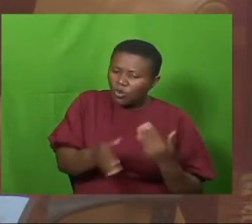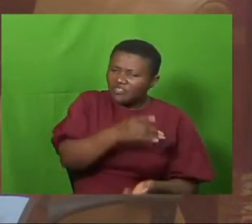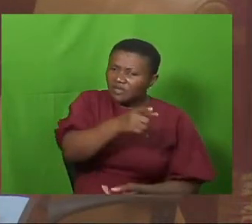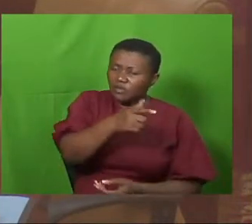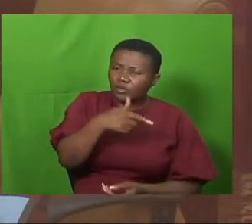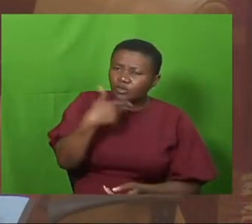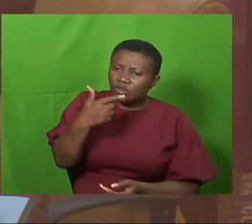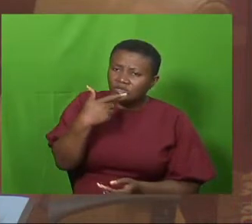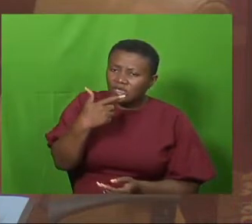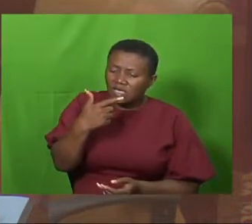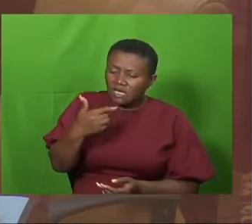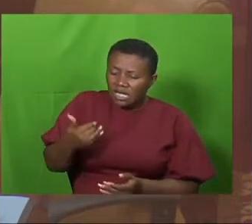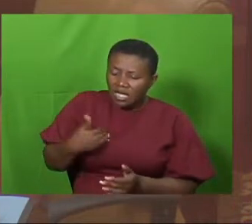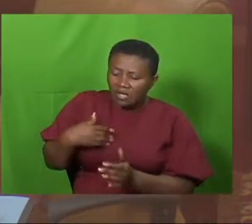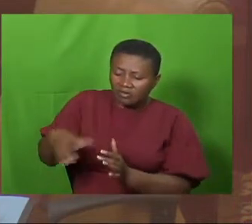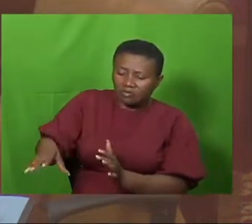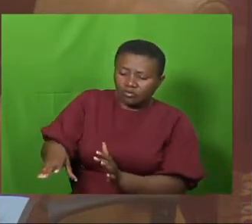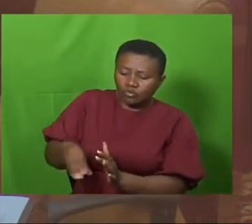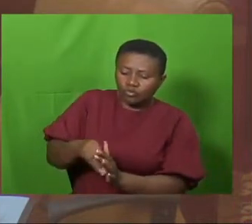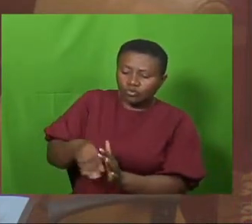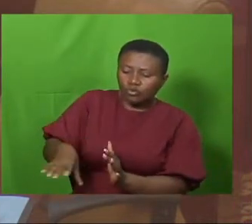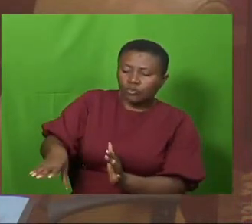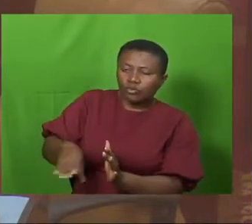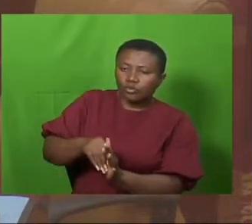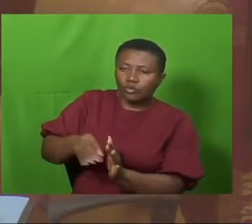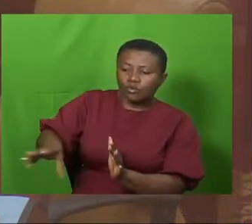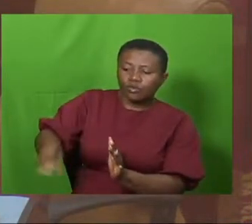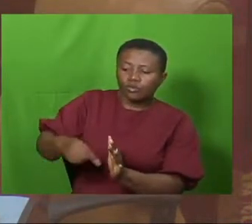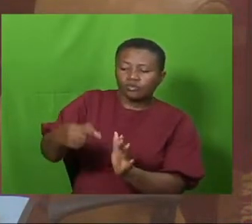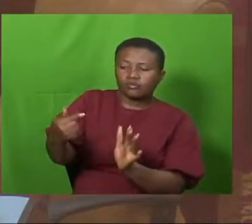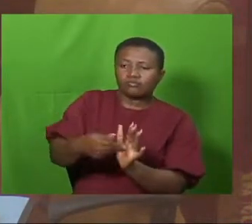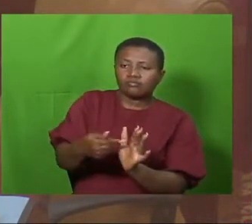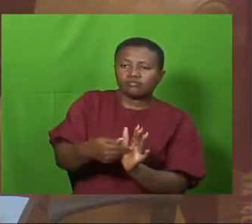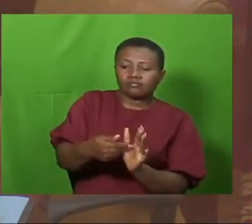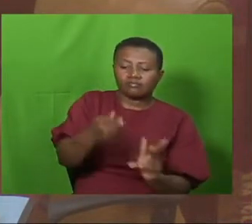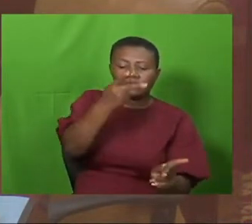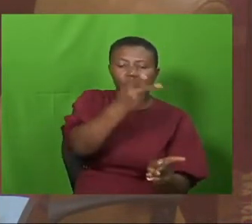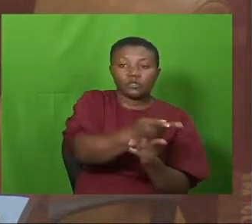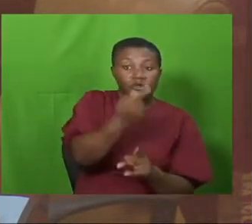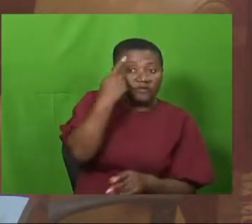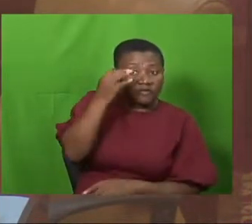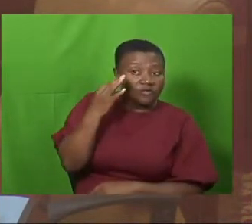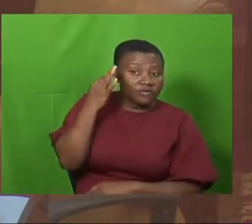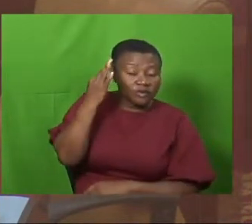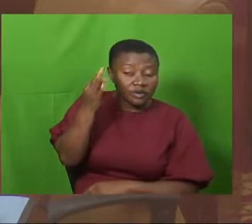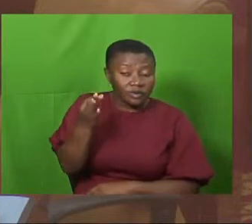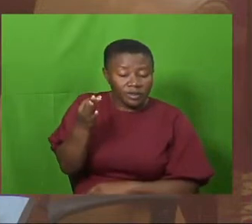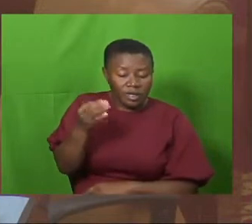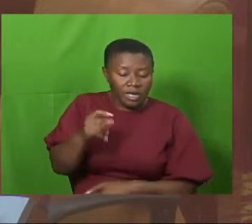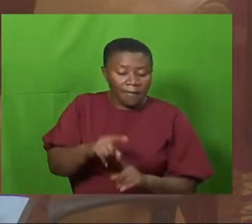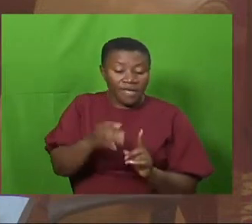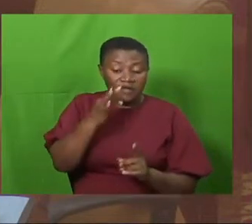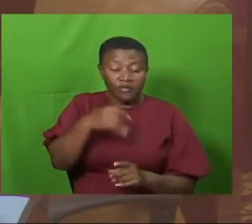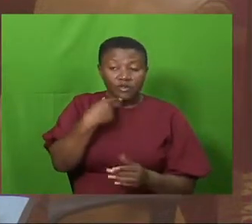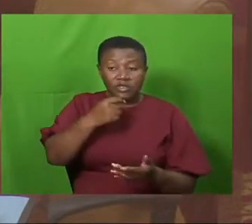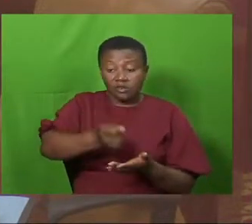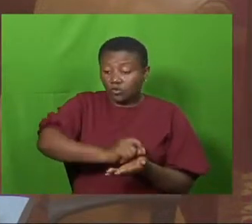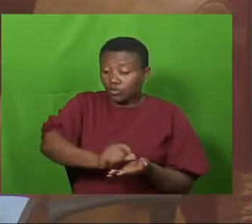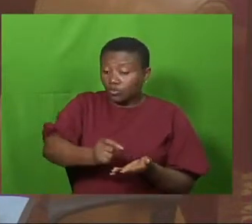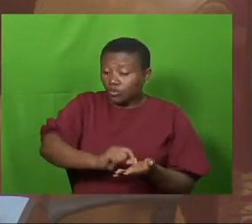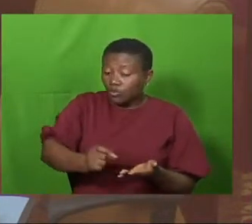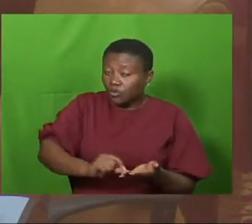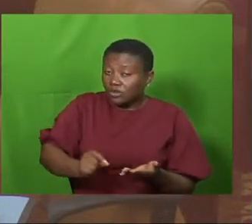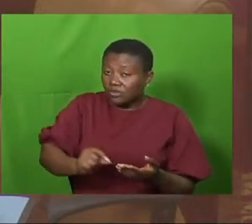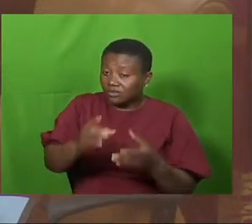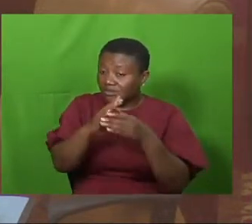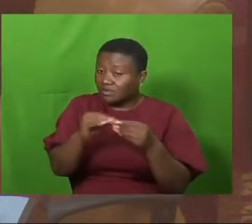if after that you present a written statement, maybe there are figures in the written statements which were not